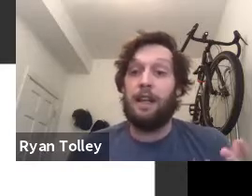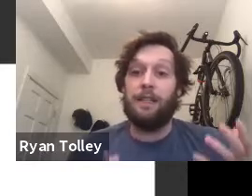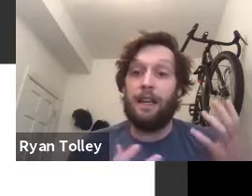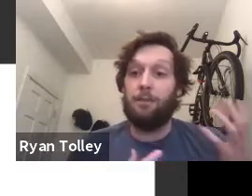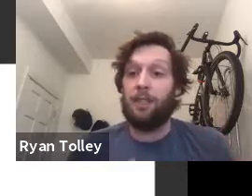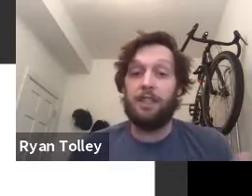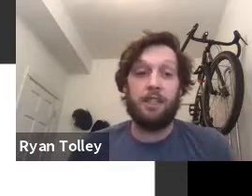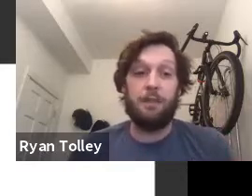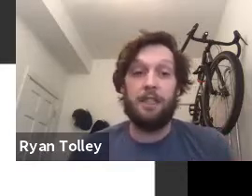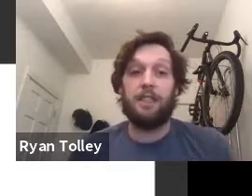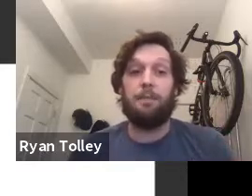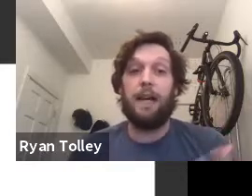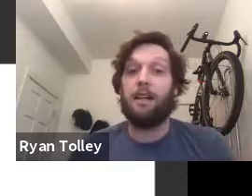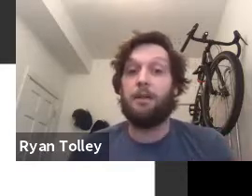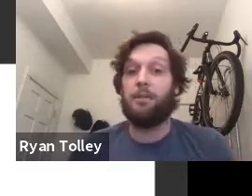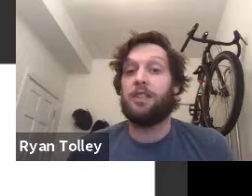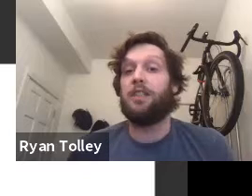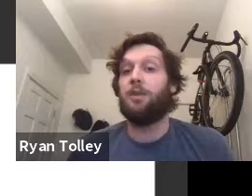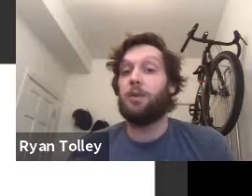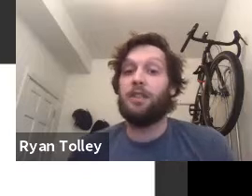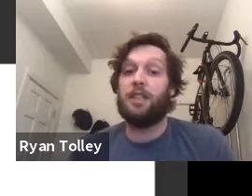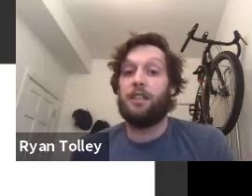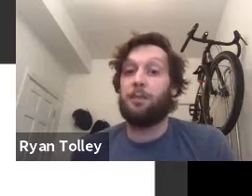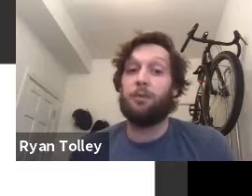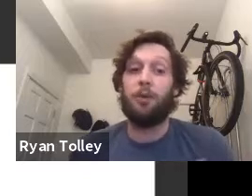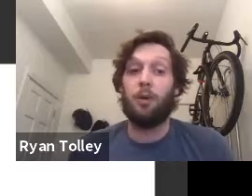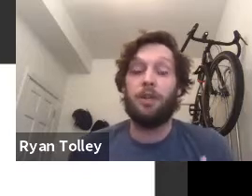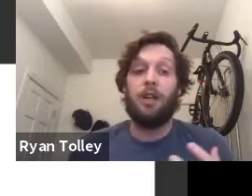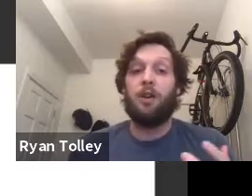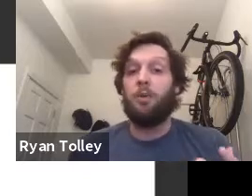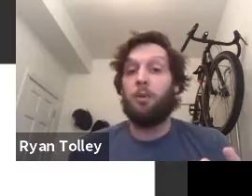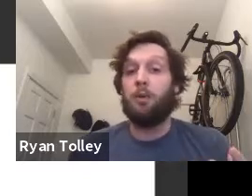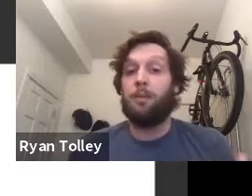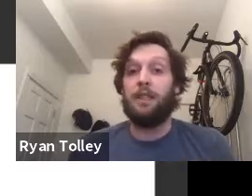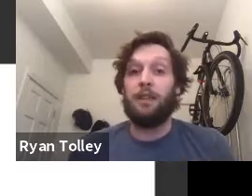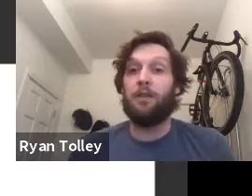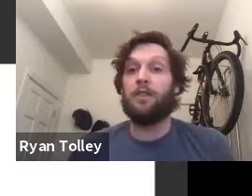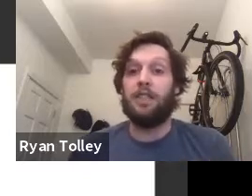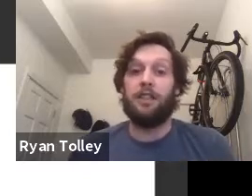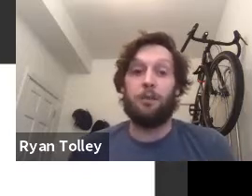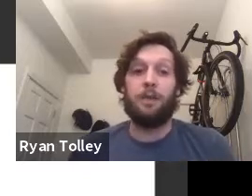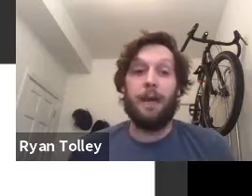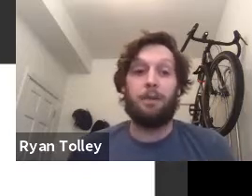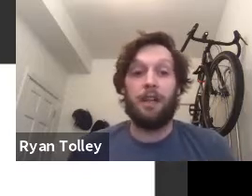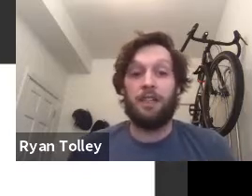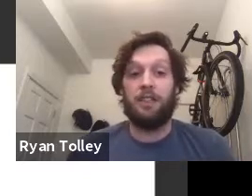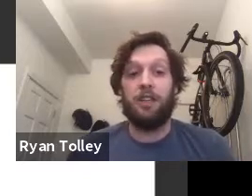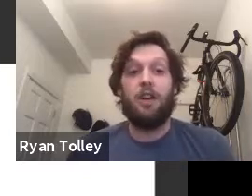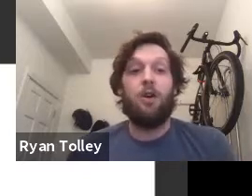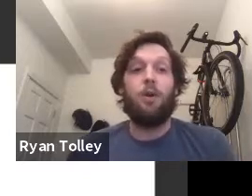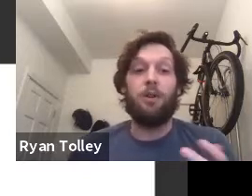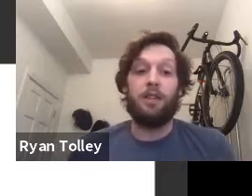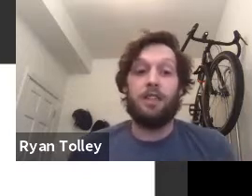wait, and that potentially means that a backup commission or the state Supreme Court would be overseeing this remap